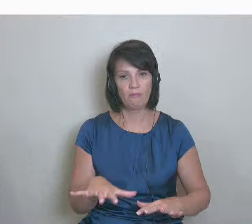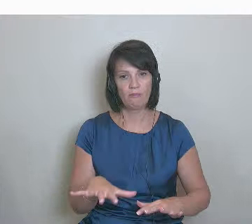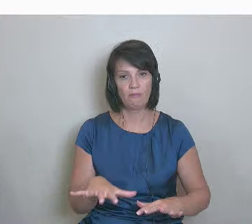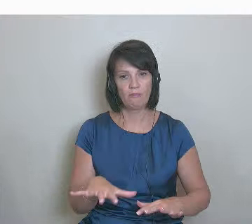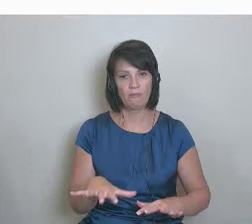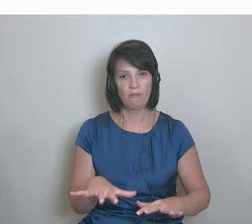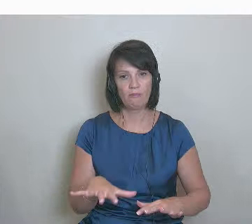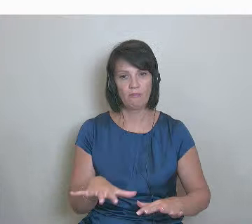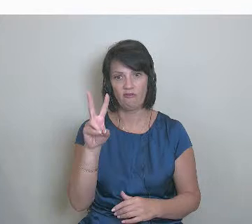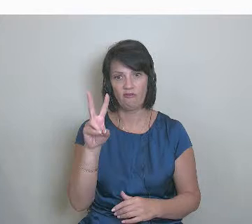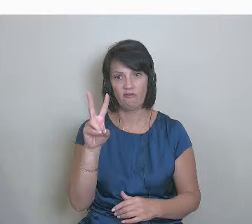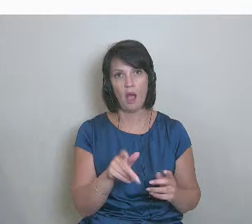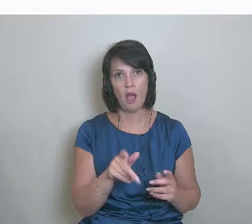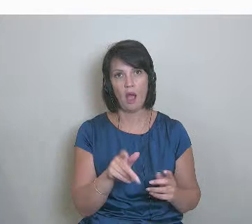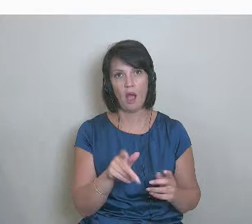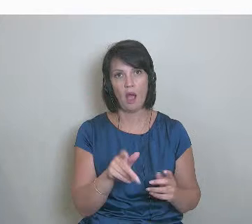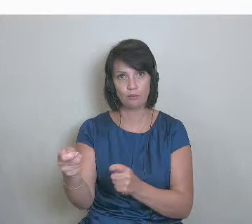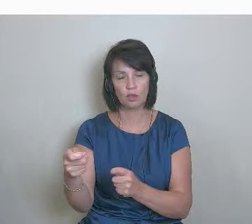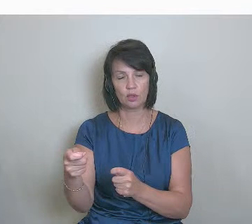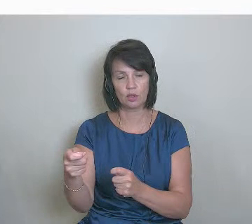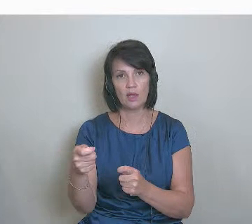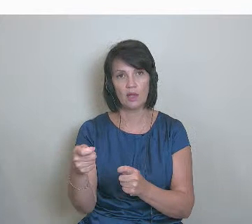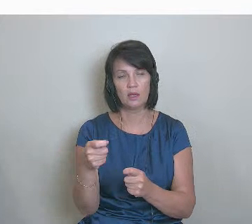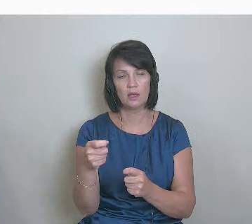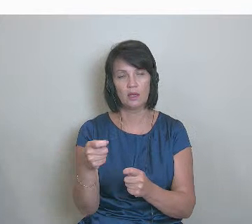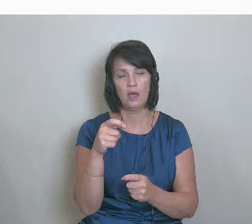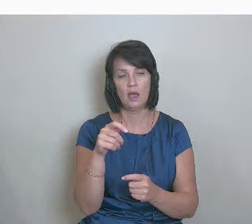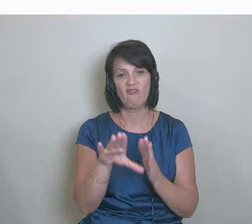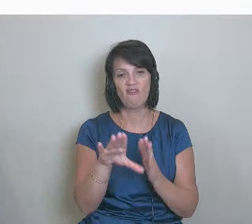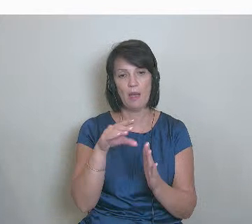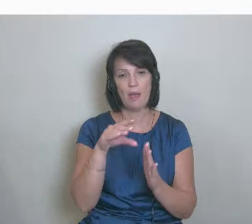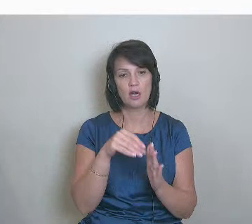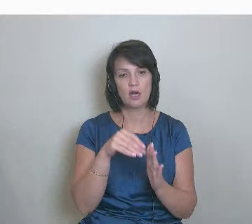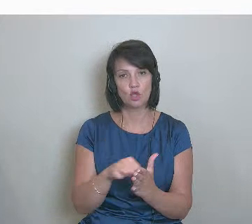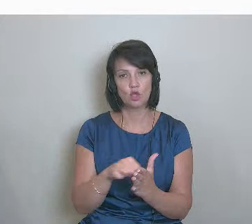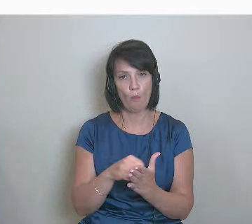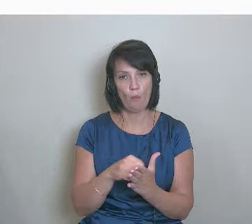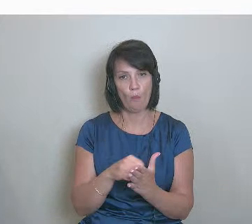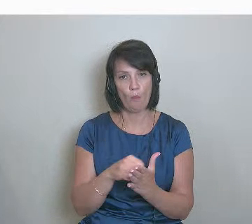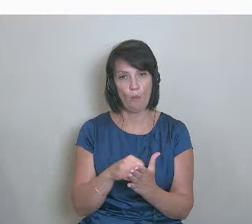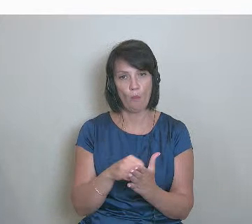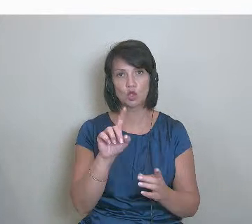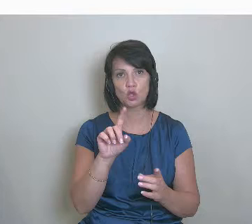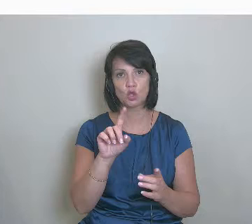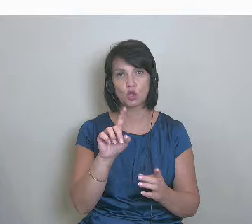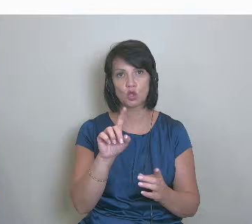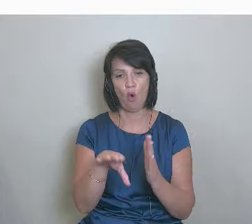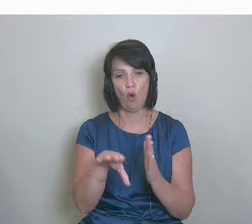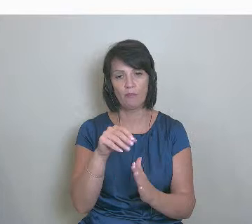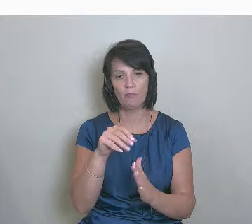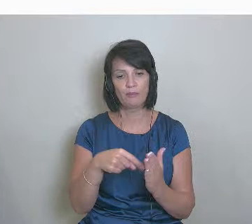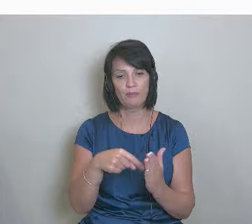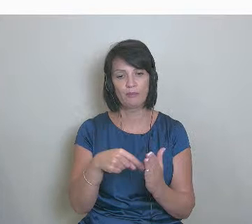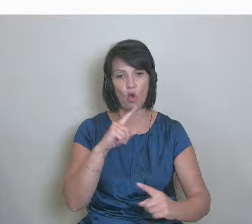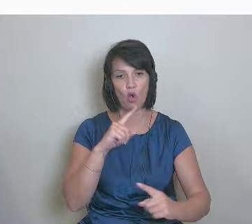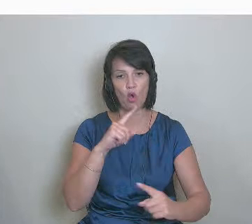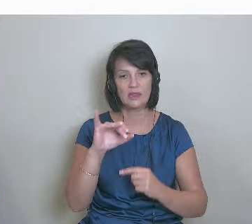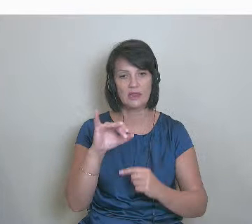rayon in the city of TEC, and they are going to transport the ballots and all the